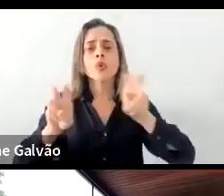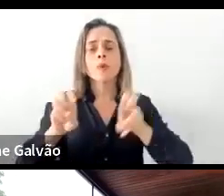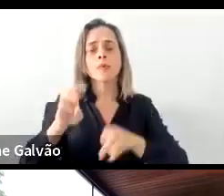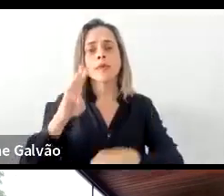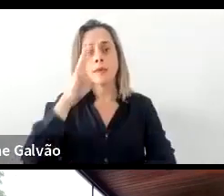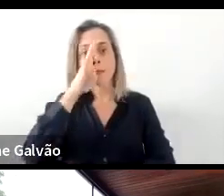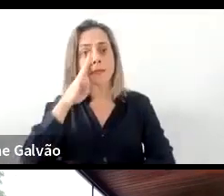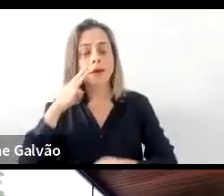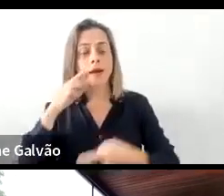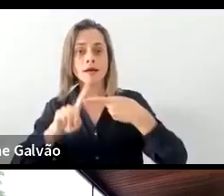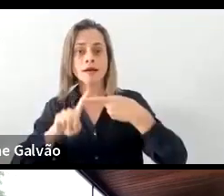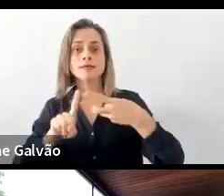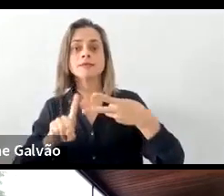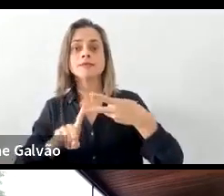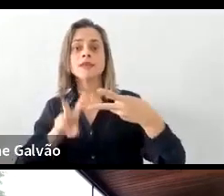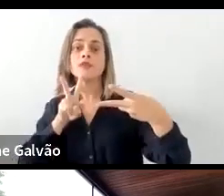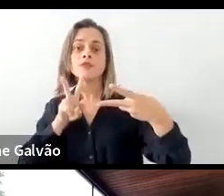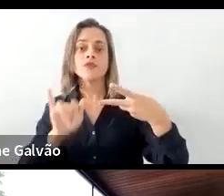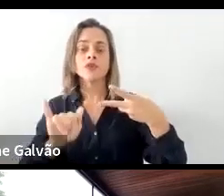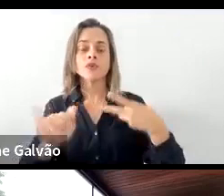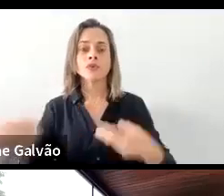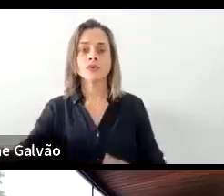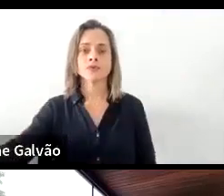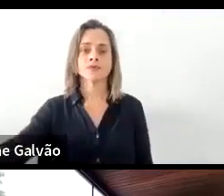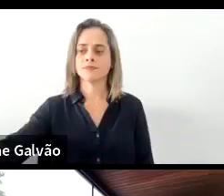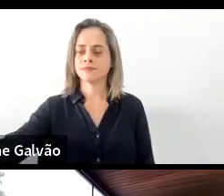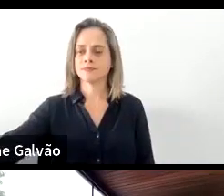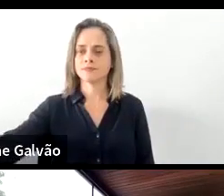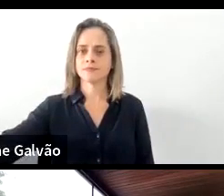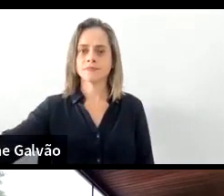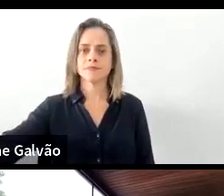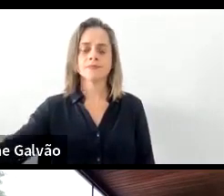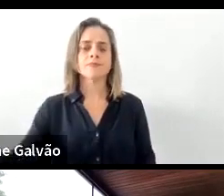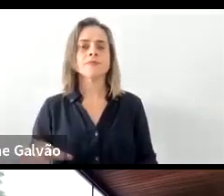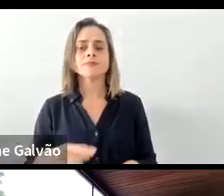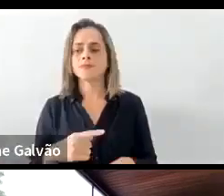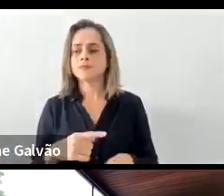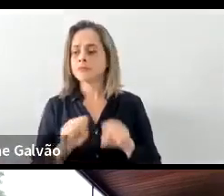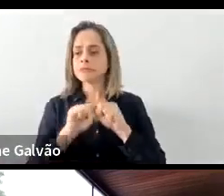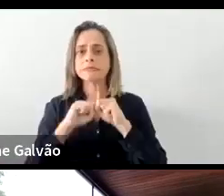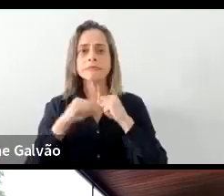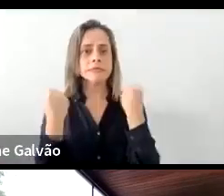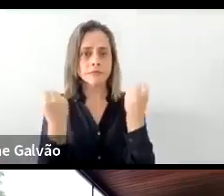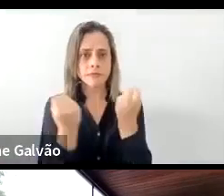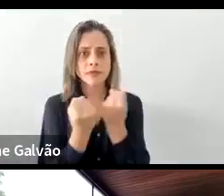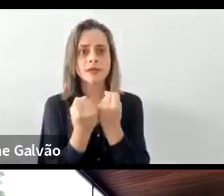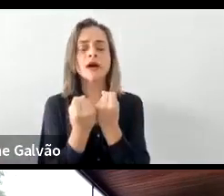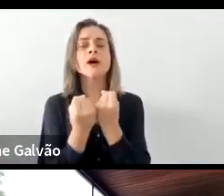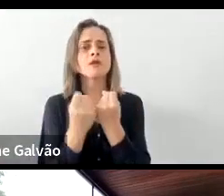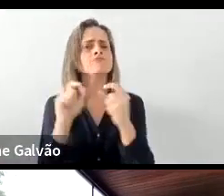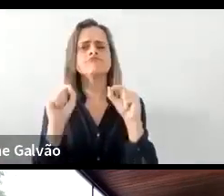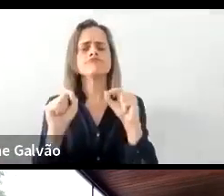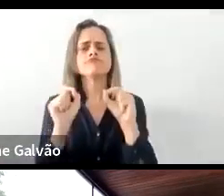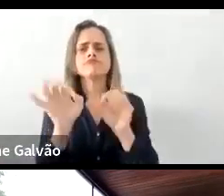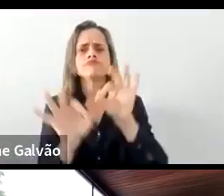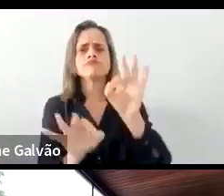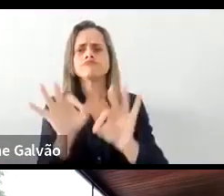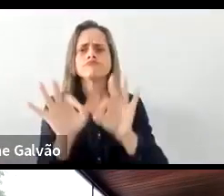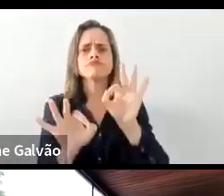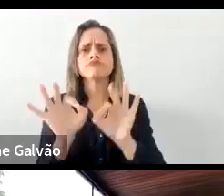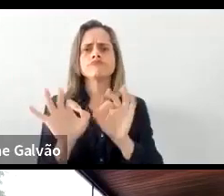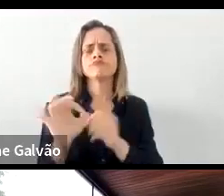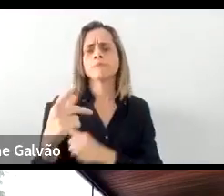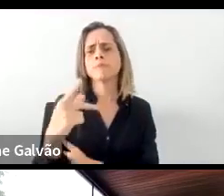today. This seminar was conceived and organized by Peter Jones and a group of professors from three